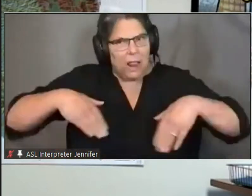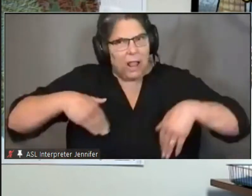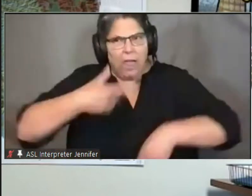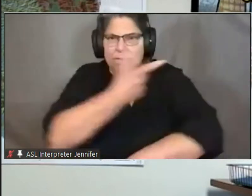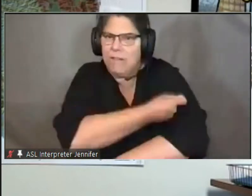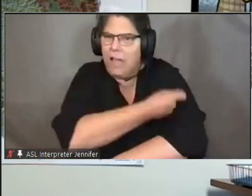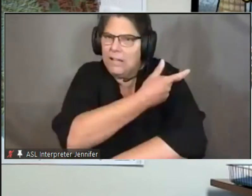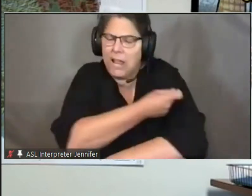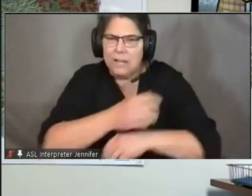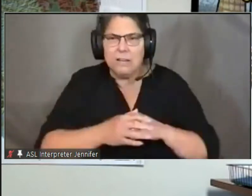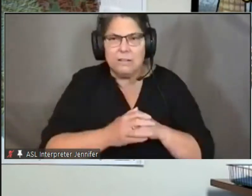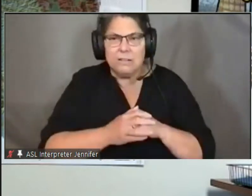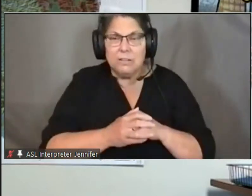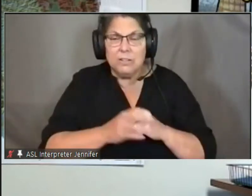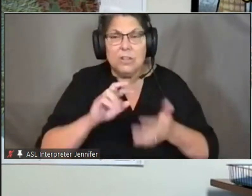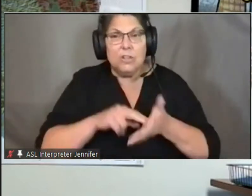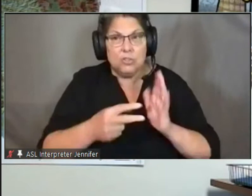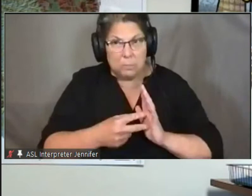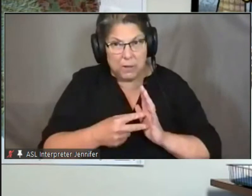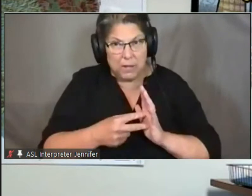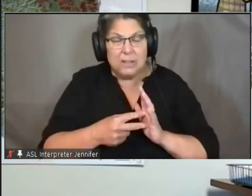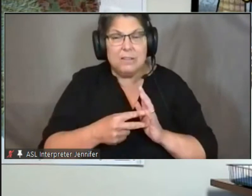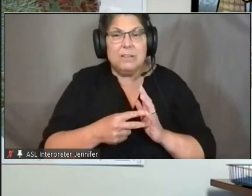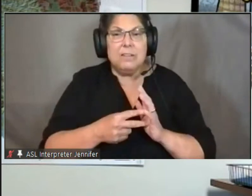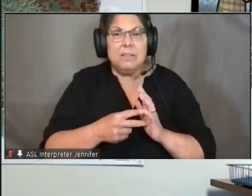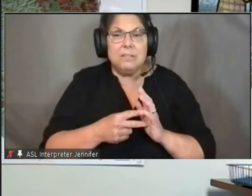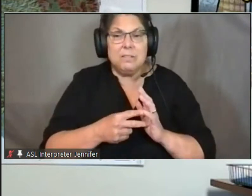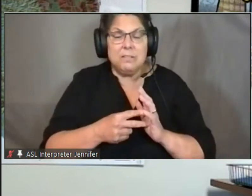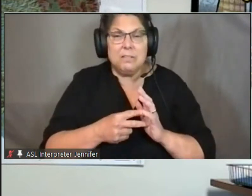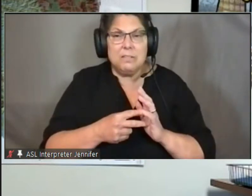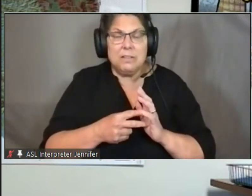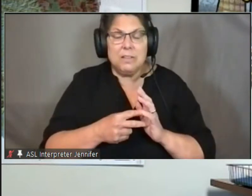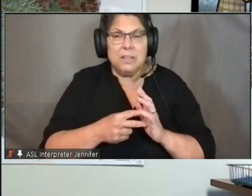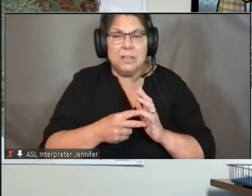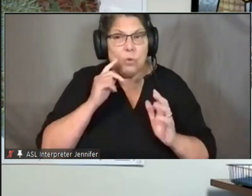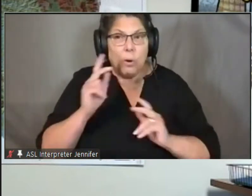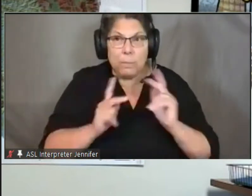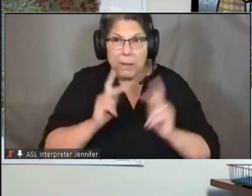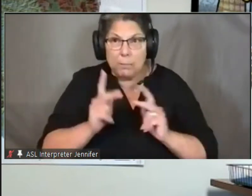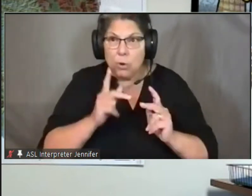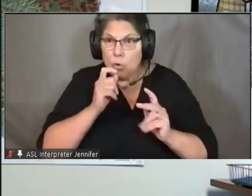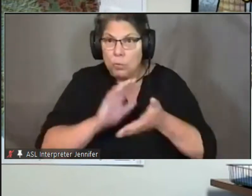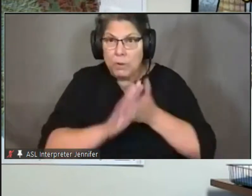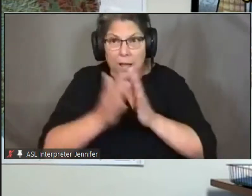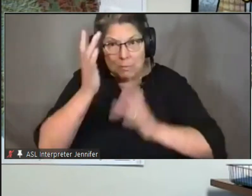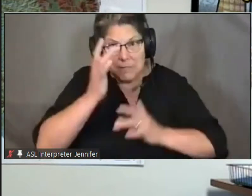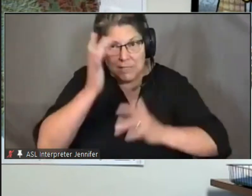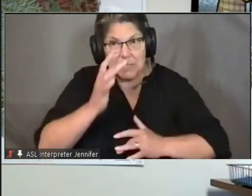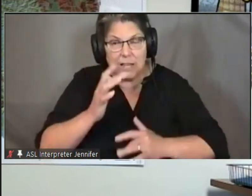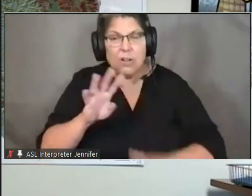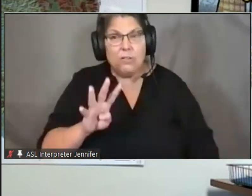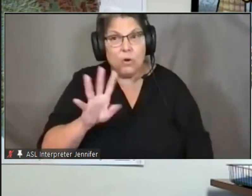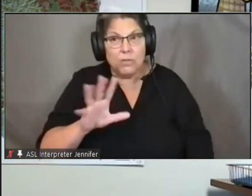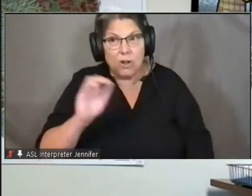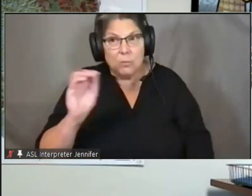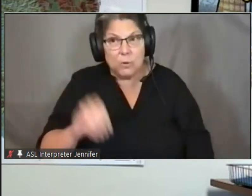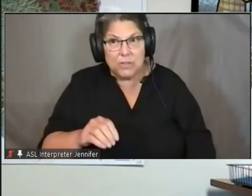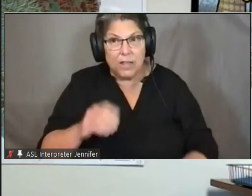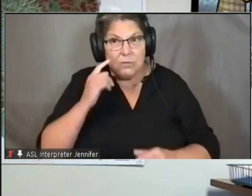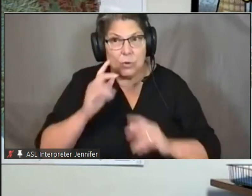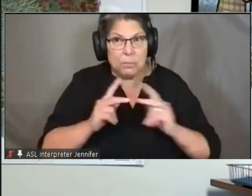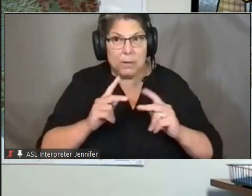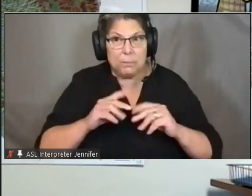the unvaccinated, 45% over 12 years old, which means that the case rates among the